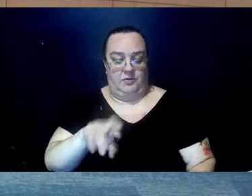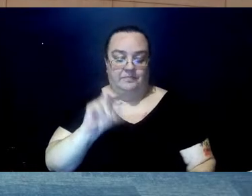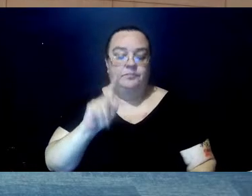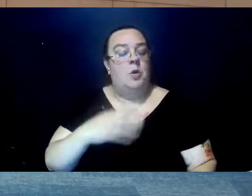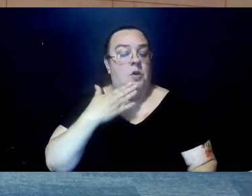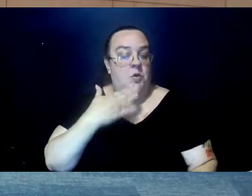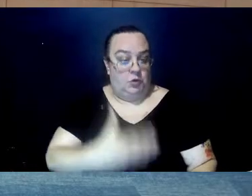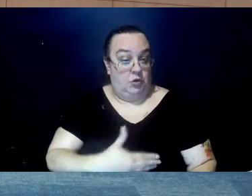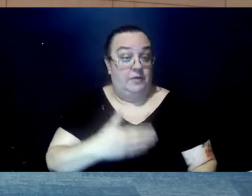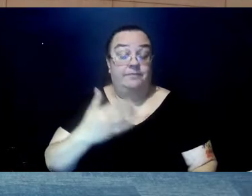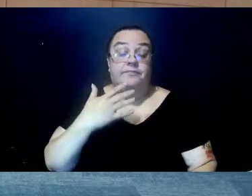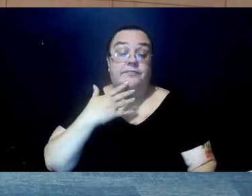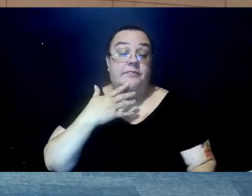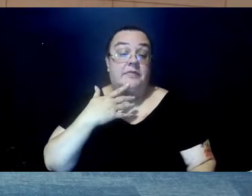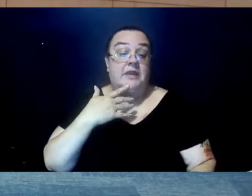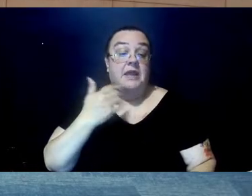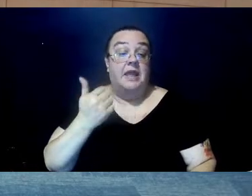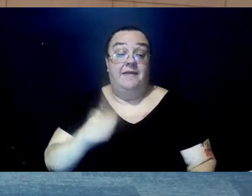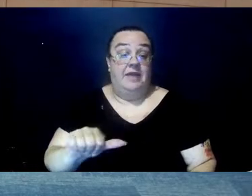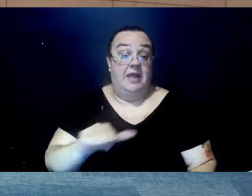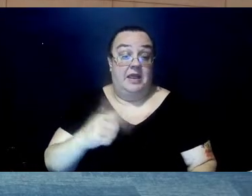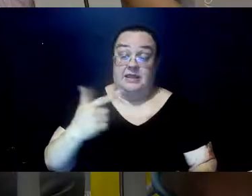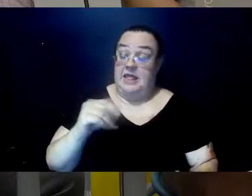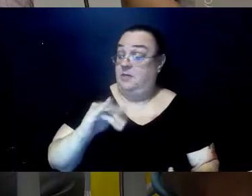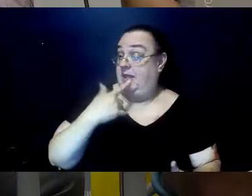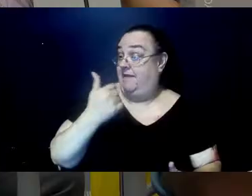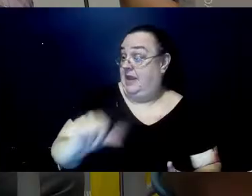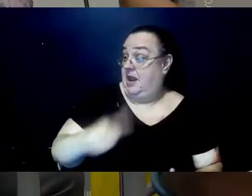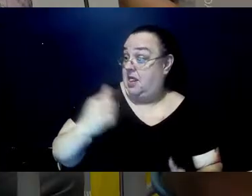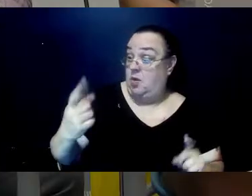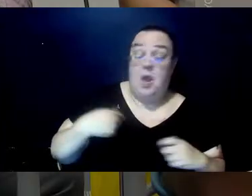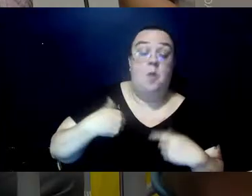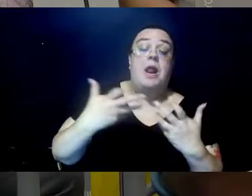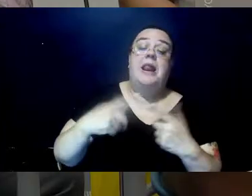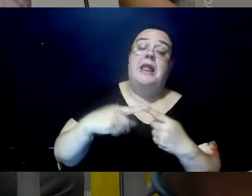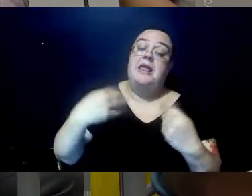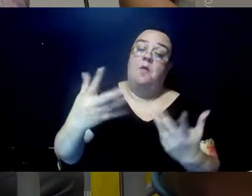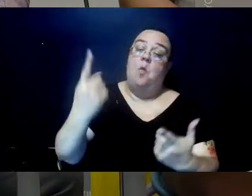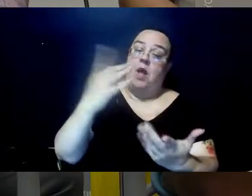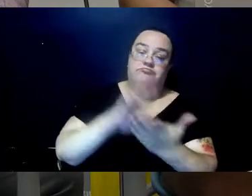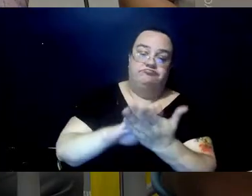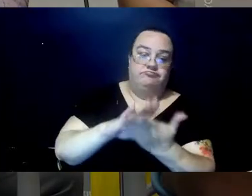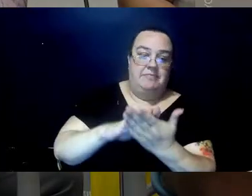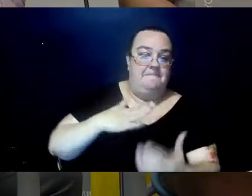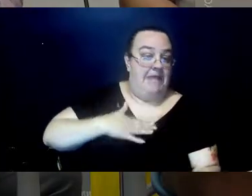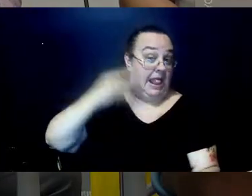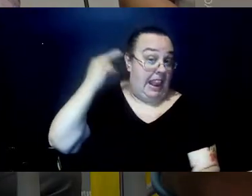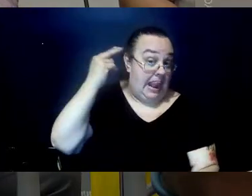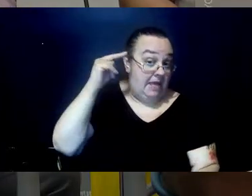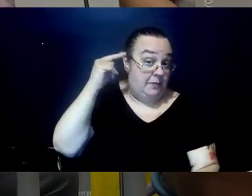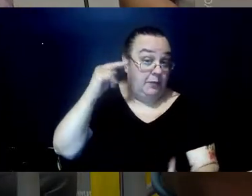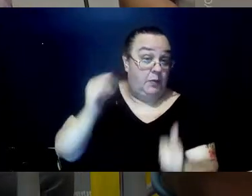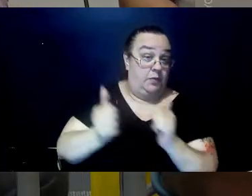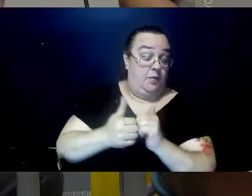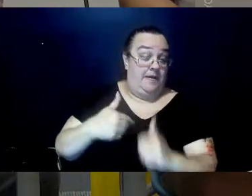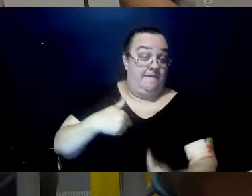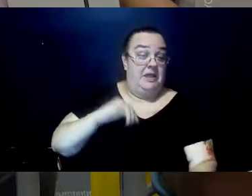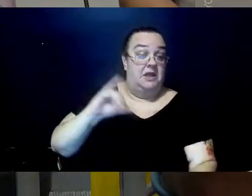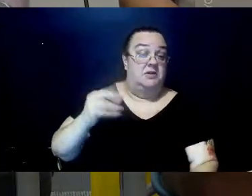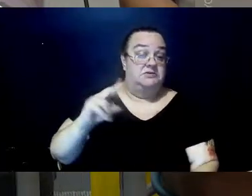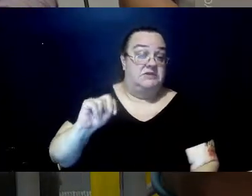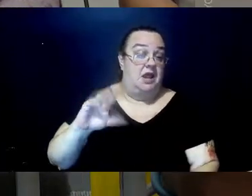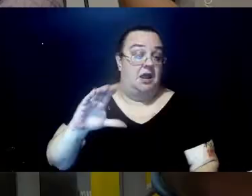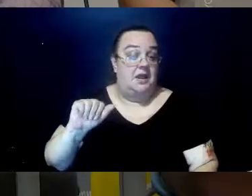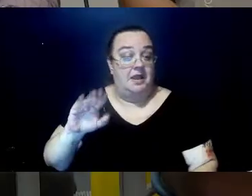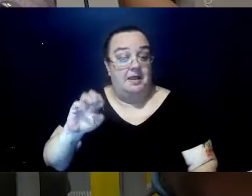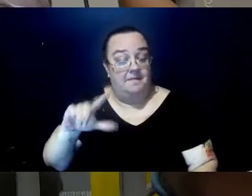Any other questions? And any other questions? Because I'll give one shout out. I have my nephew with me, John Cabello.